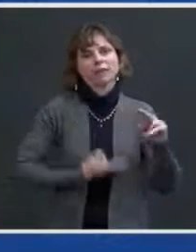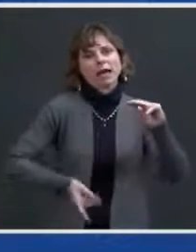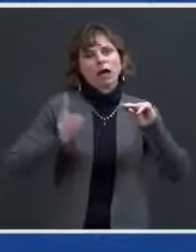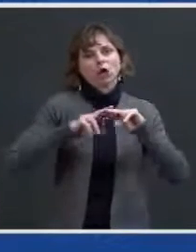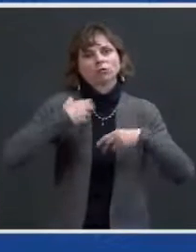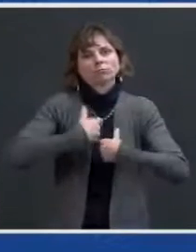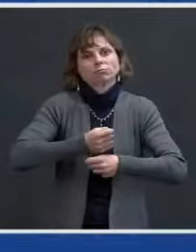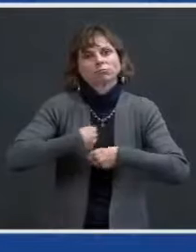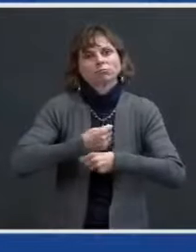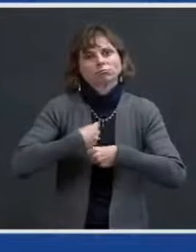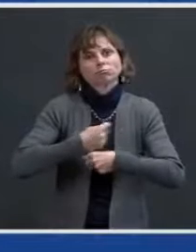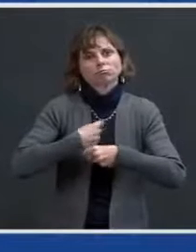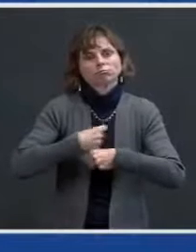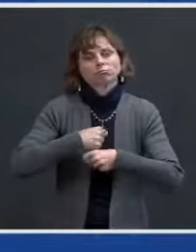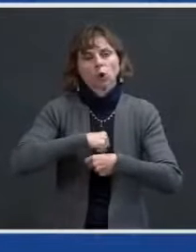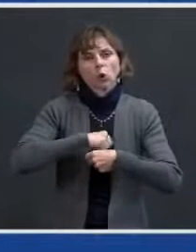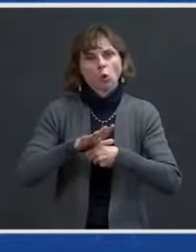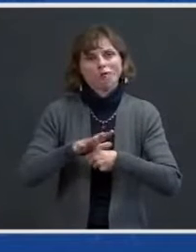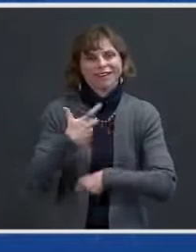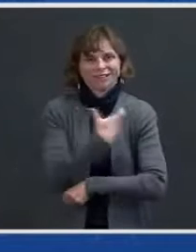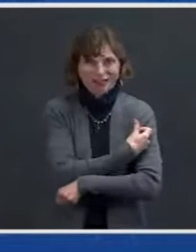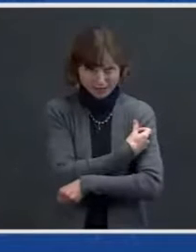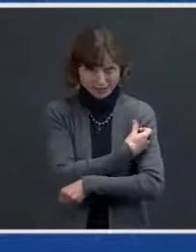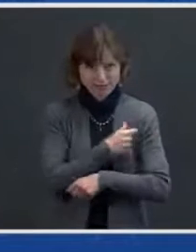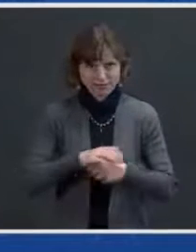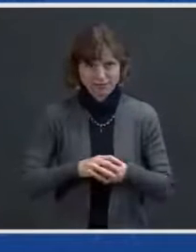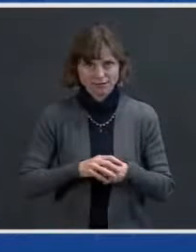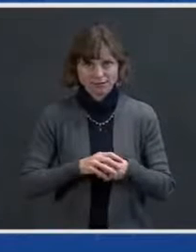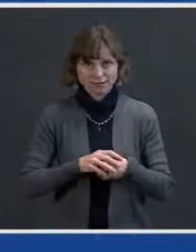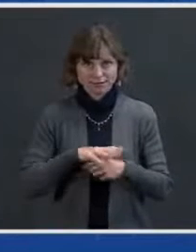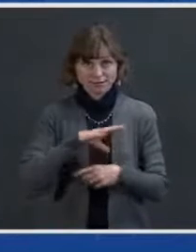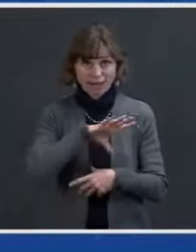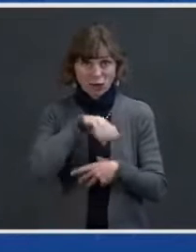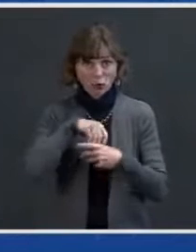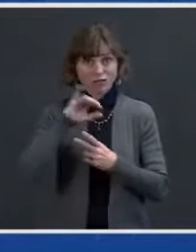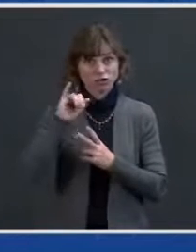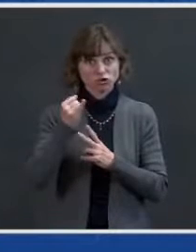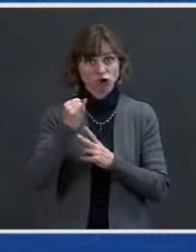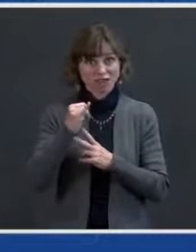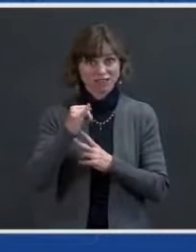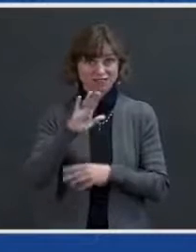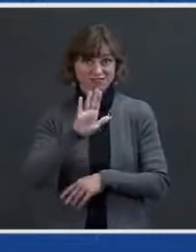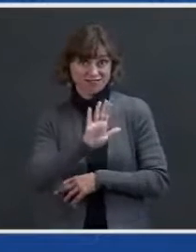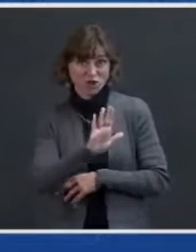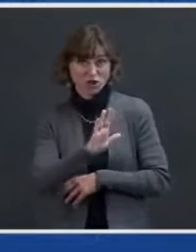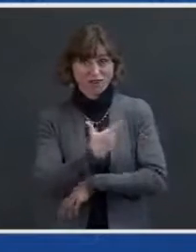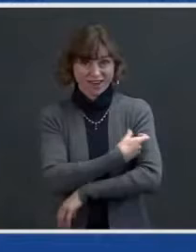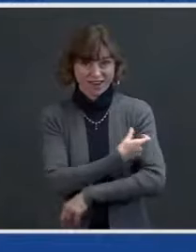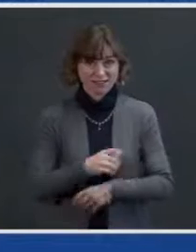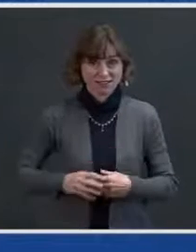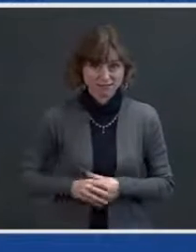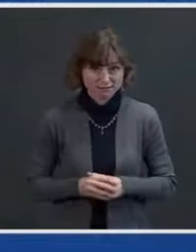COVID-19 vaccines and medicines, including Johnson & Johnson's vaccine.